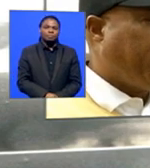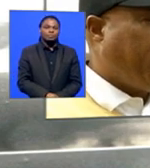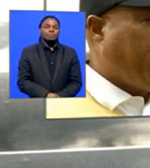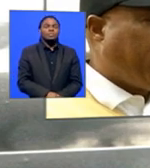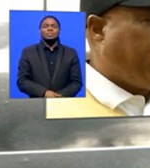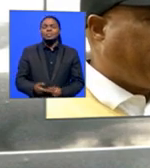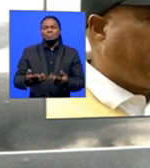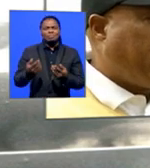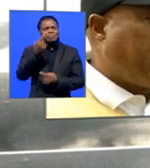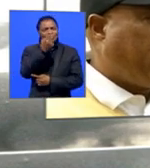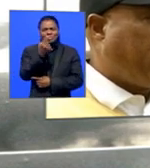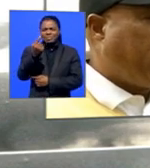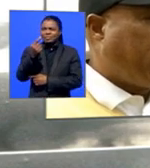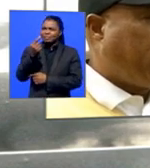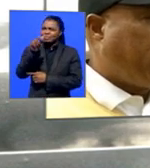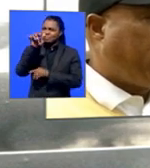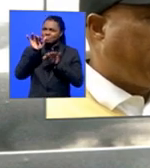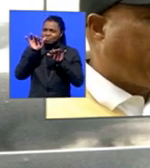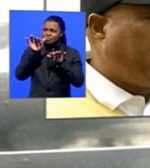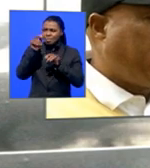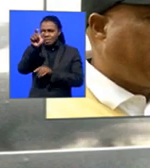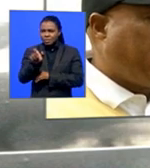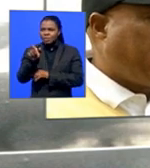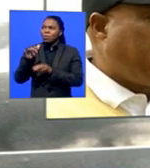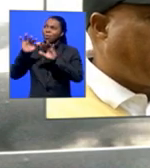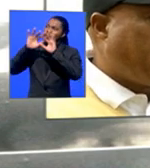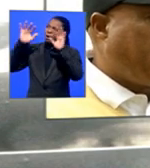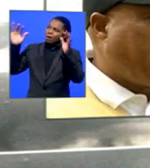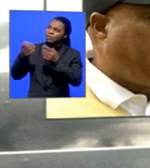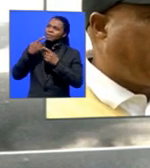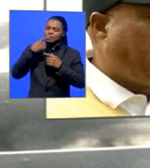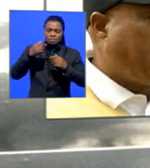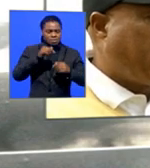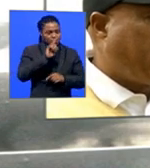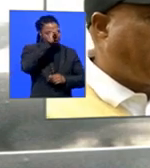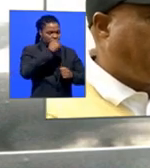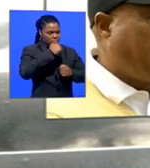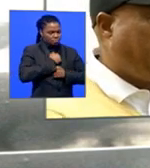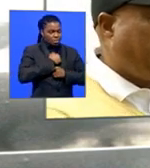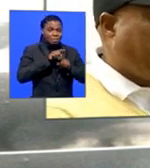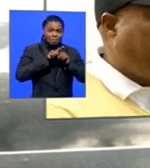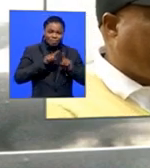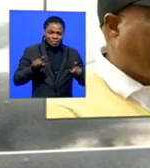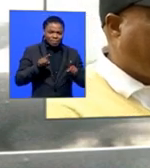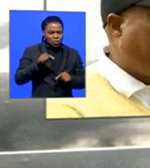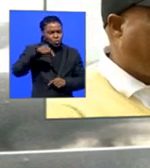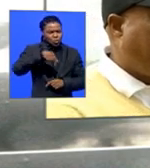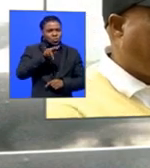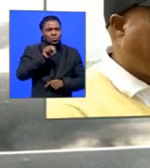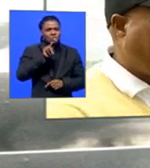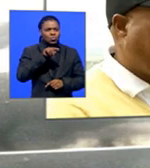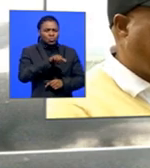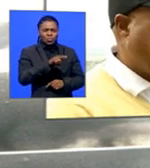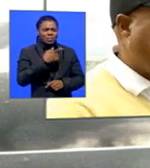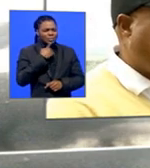the world over sithi uTata Mandela belongs to us, kodwa abalapha abantu eQunu banelunda